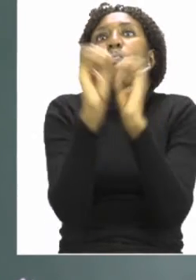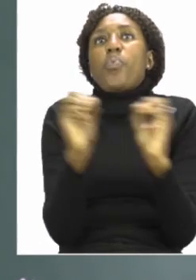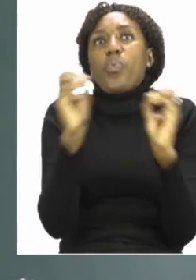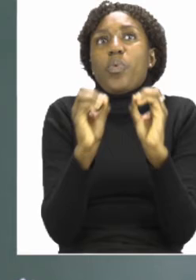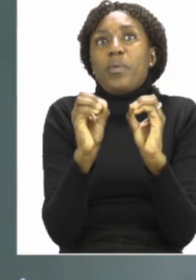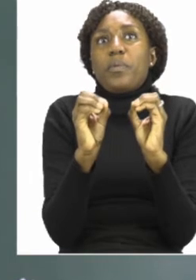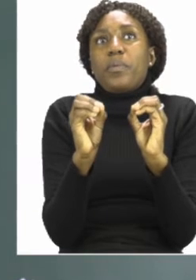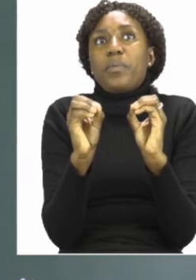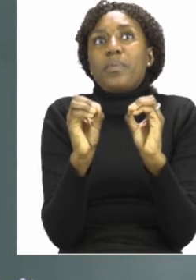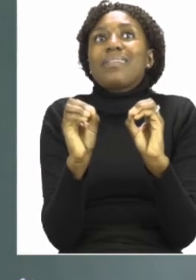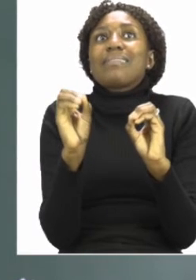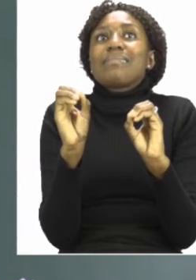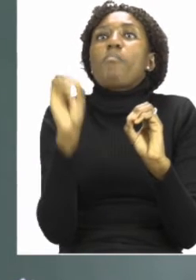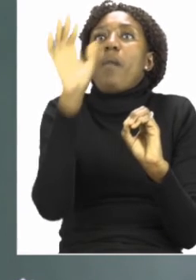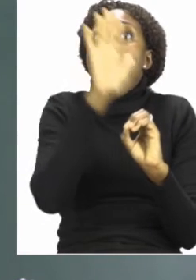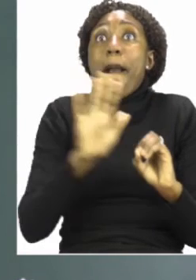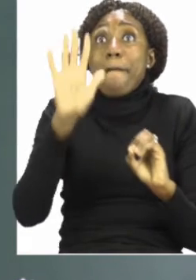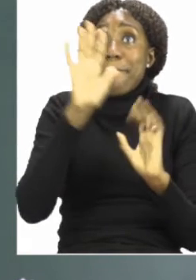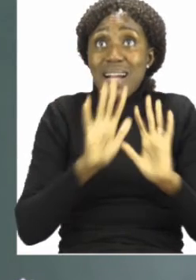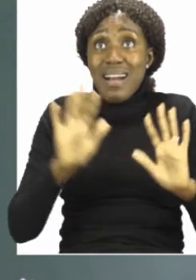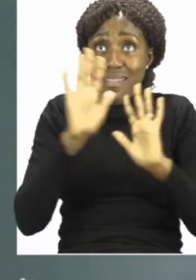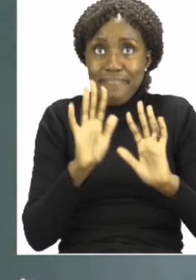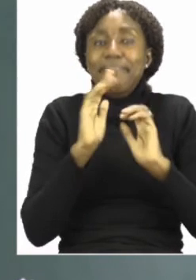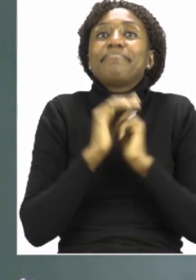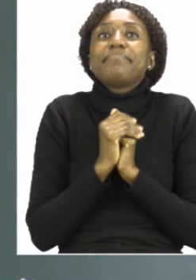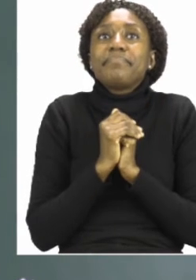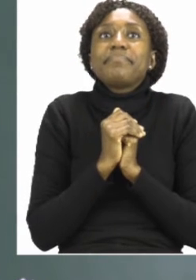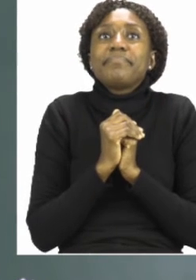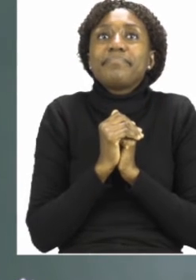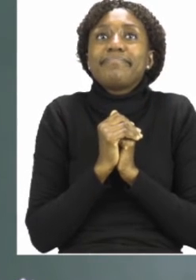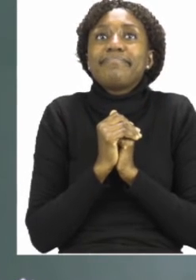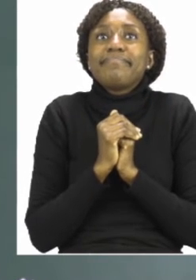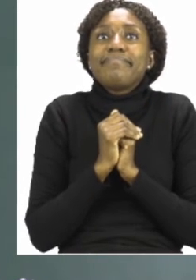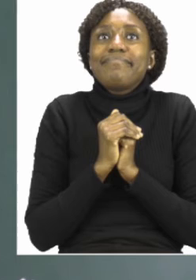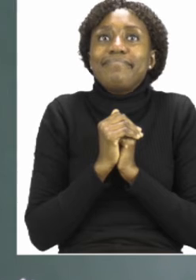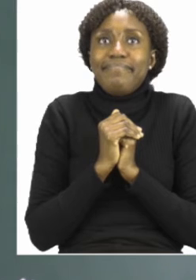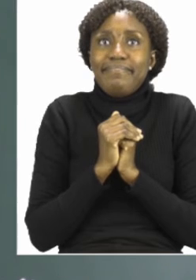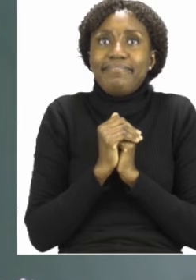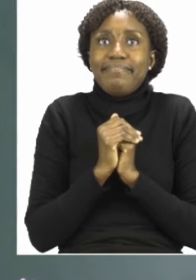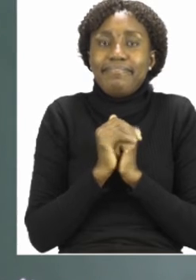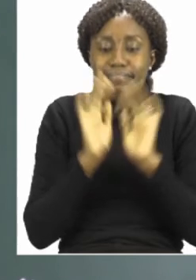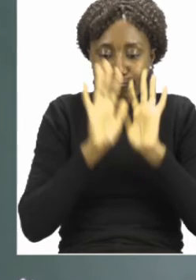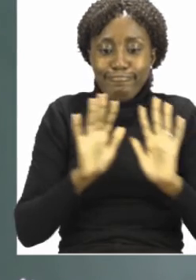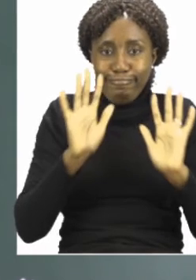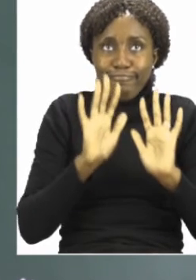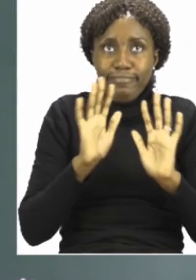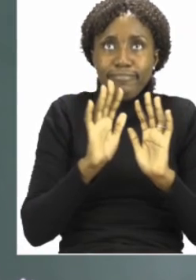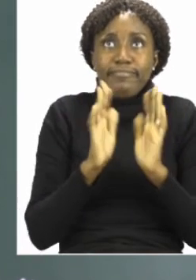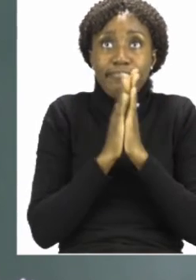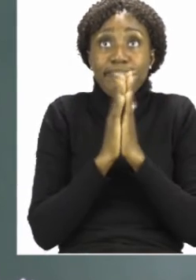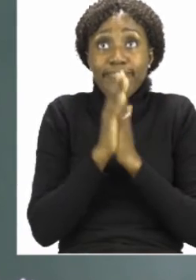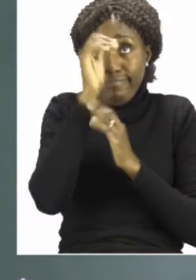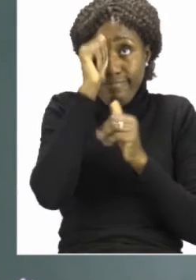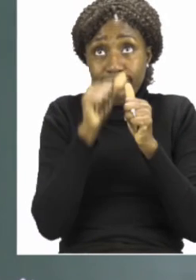they have asked you to color the bucket. So I'm going to go ahead and color this bucket. Remember, boys and